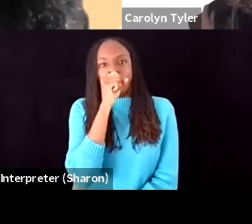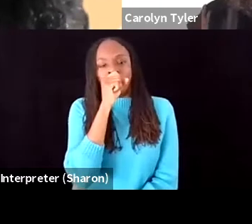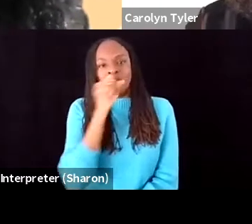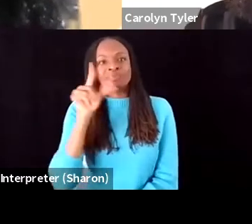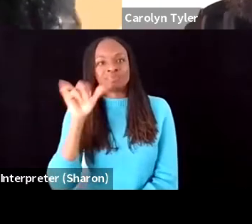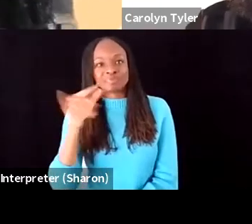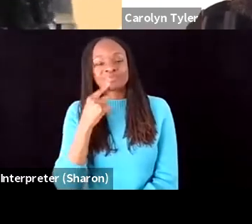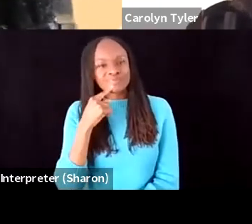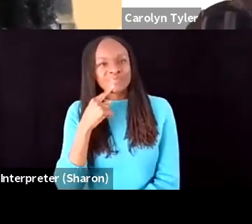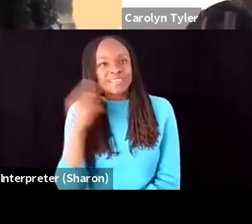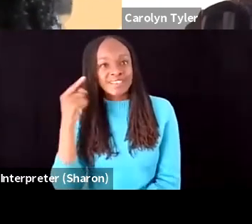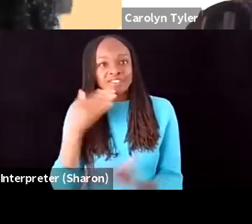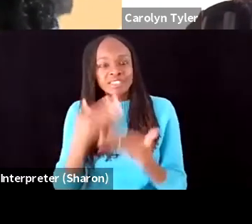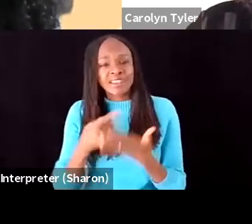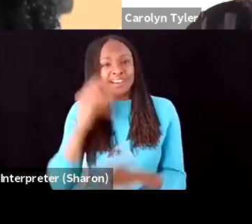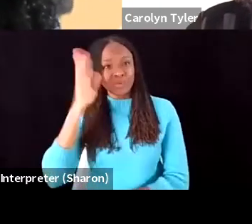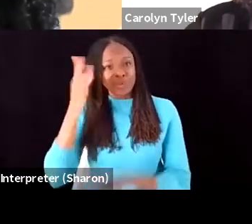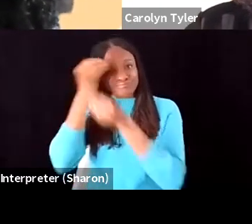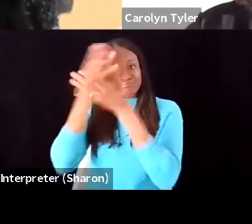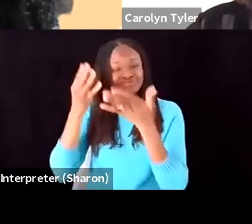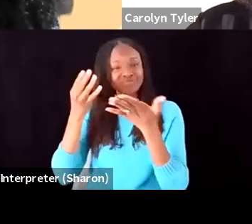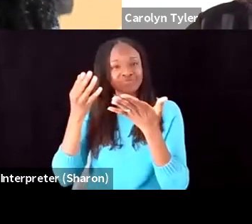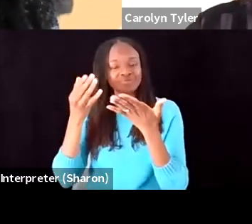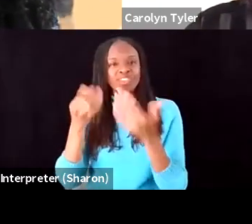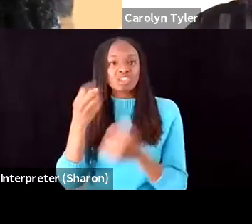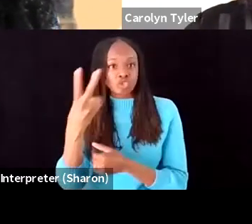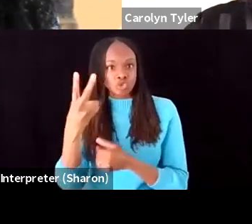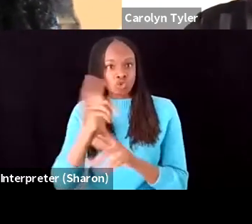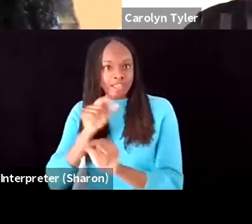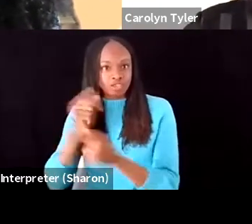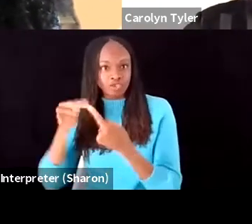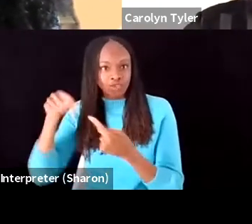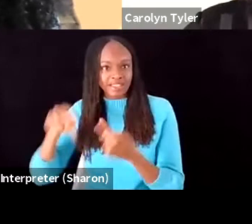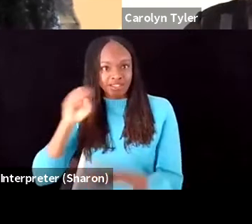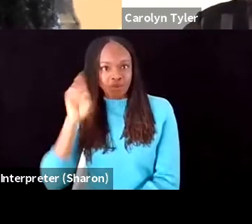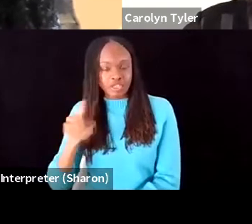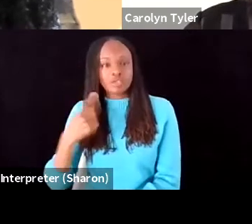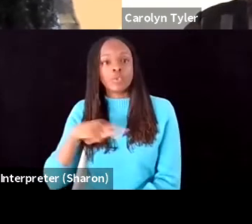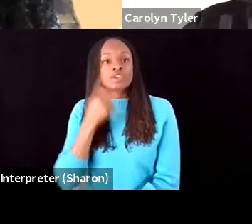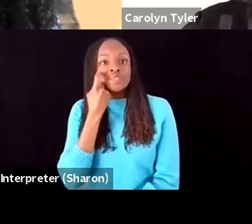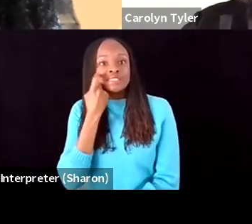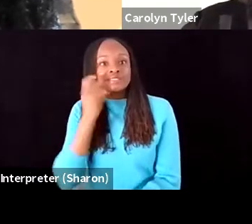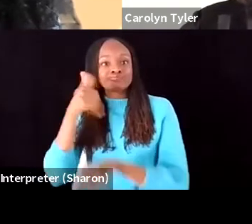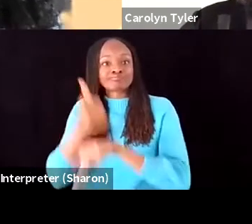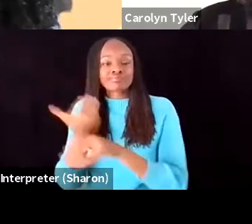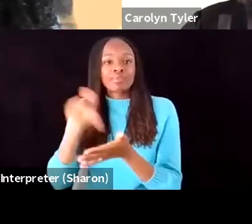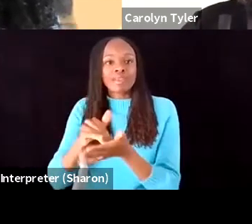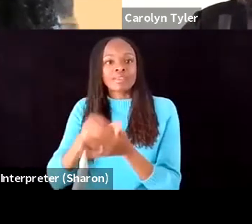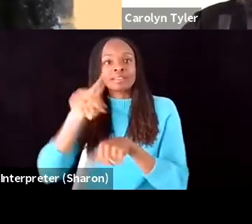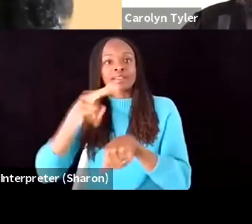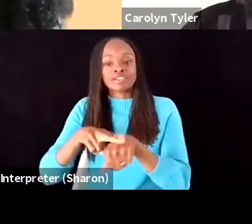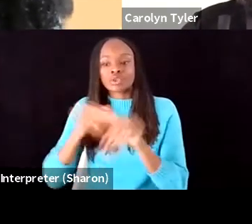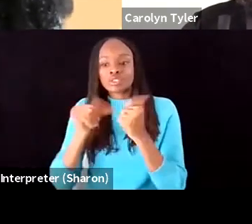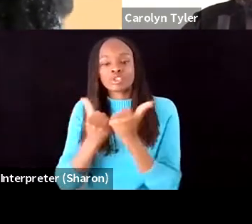good. I'll tell you a couple of answers to this question. We just reestablished the National Association of Hispanic